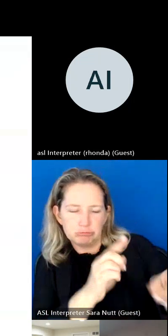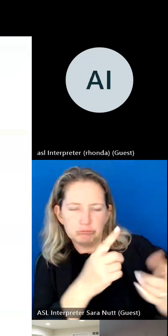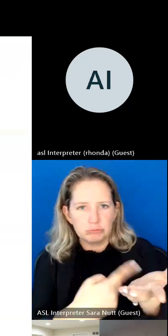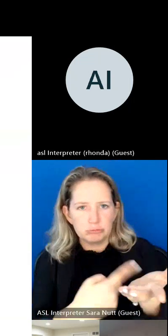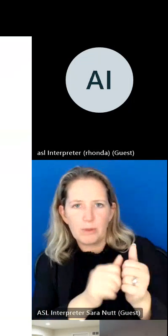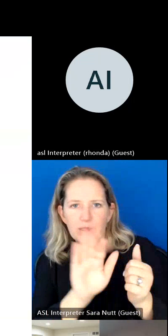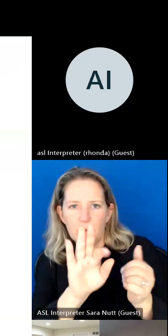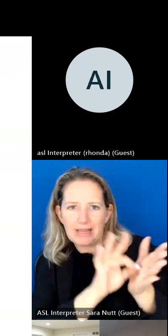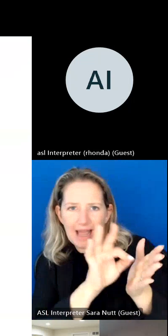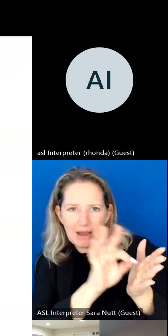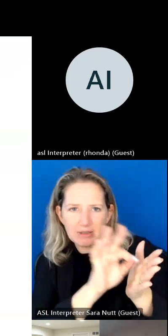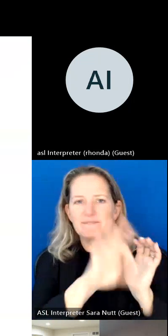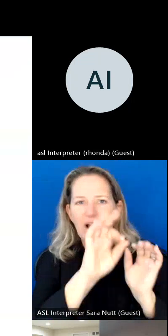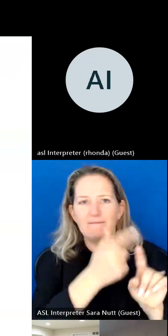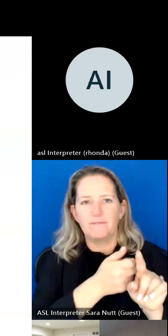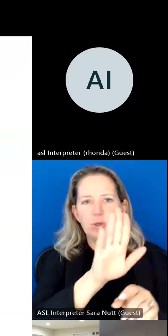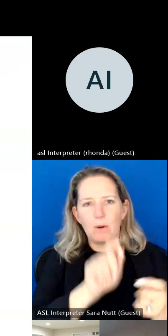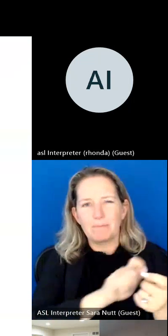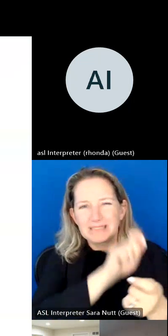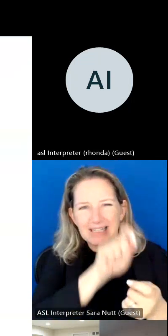my particular agency.